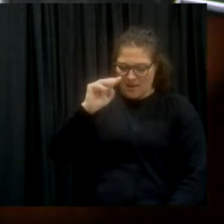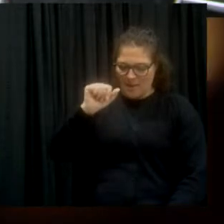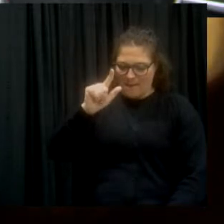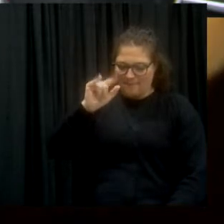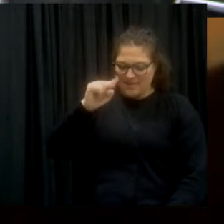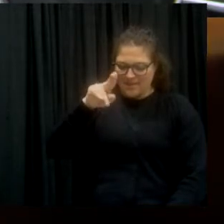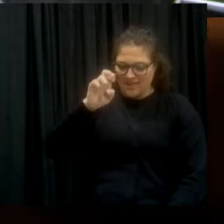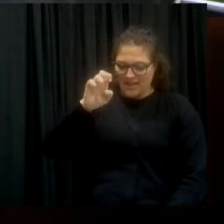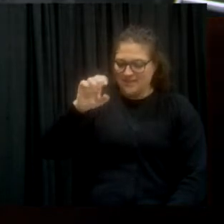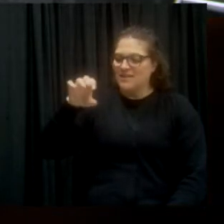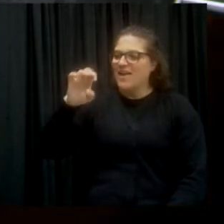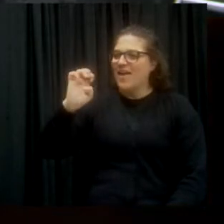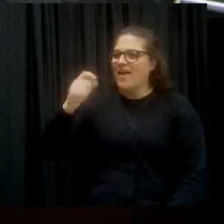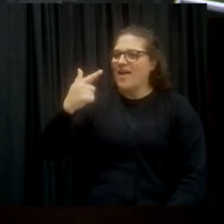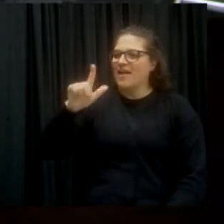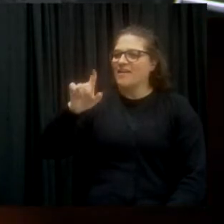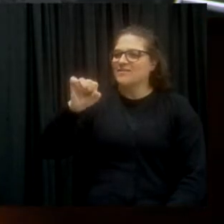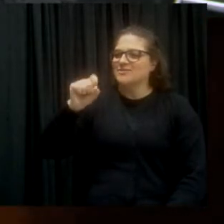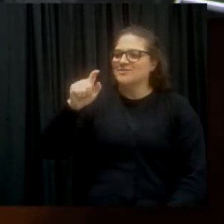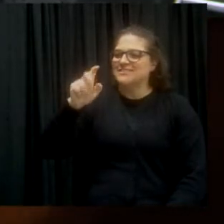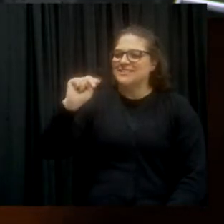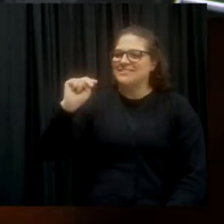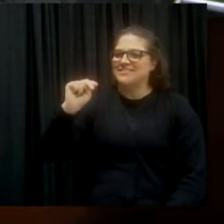Emmeline Eggleston.